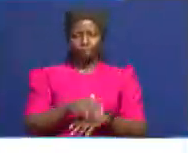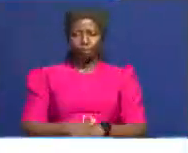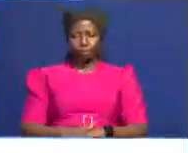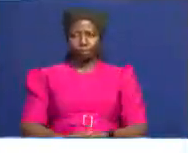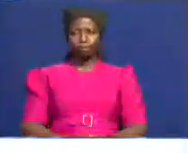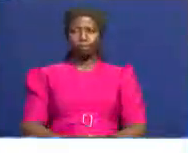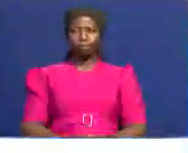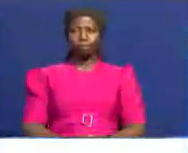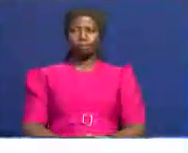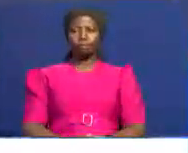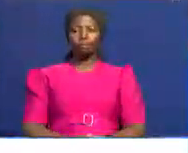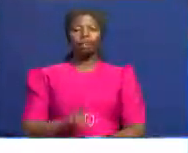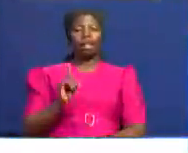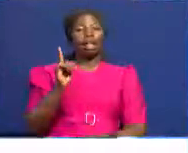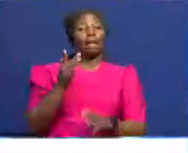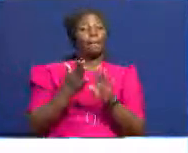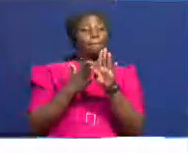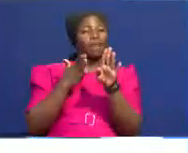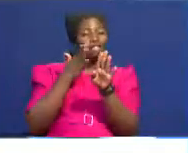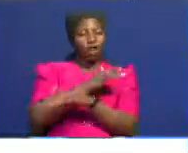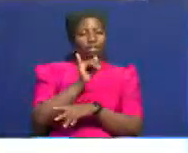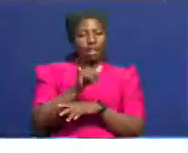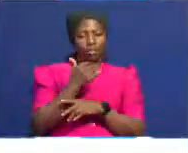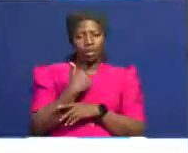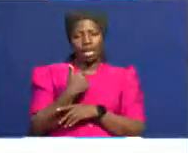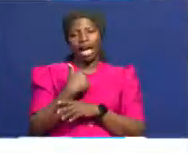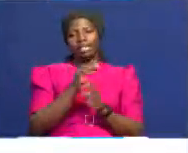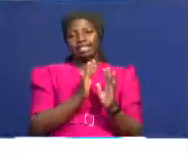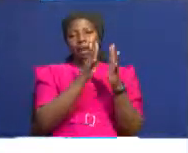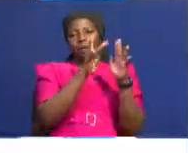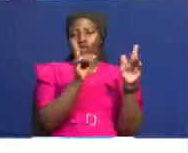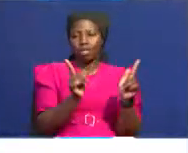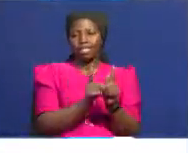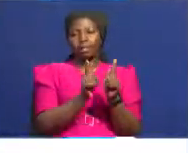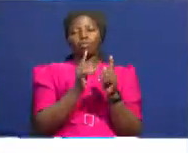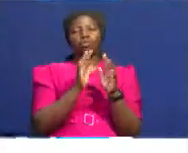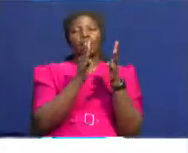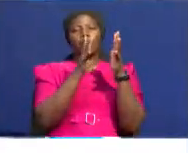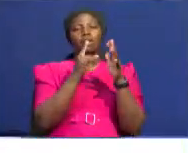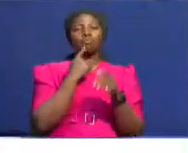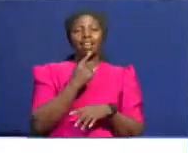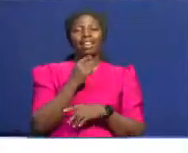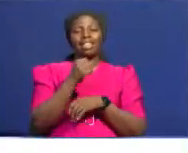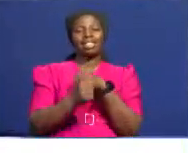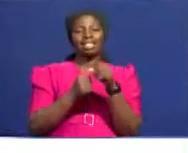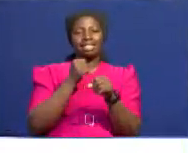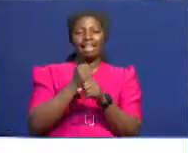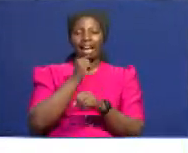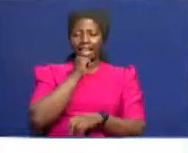This was, however, preceded by a brief service to mark 100 years of age for Mzee Joel Okech.